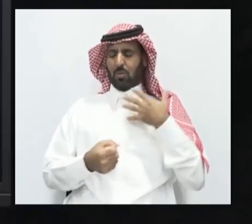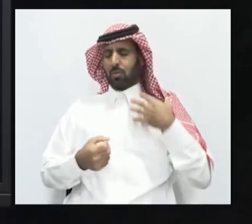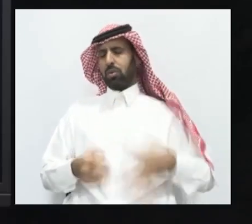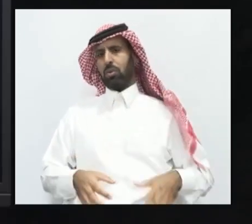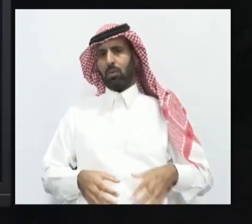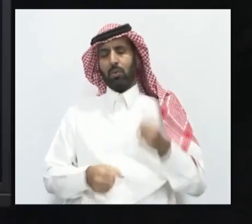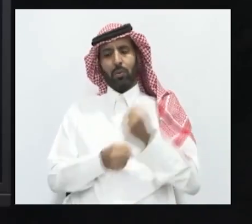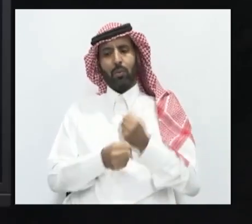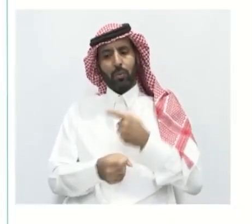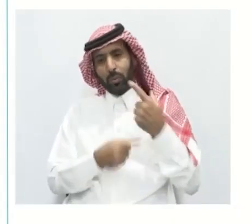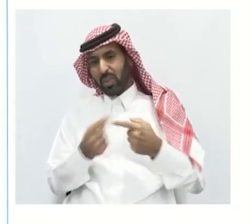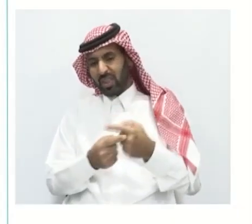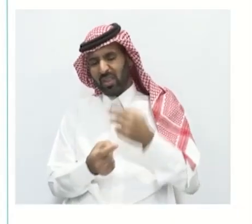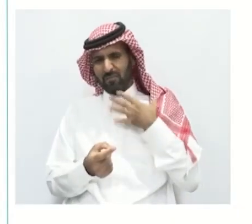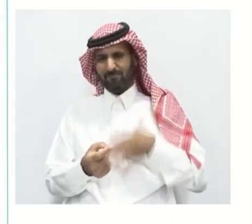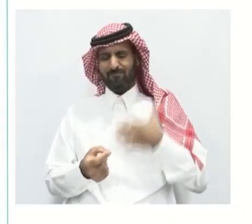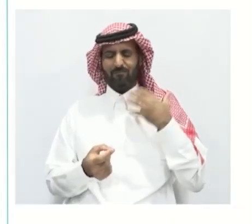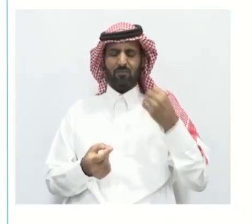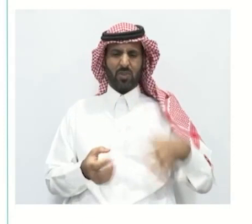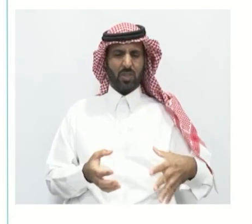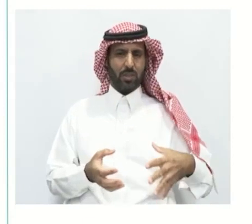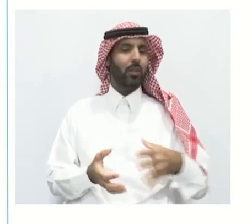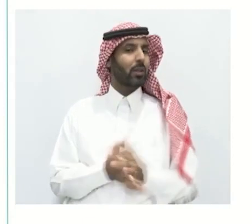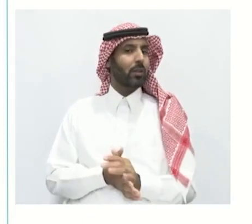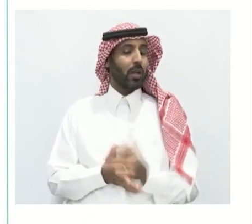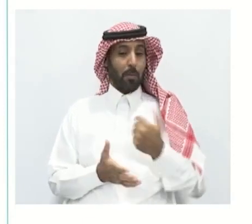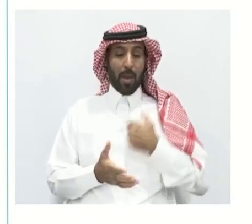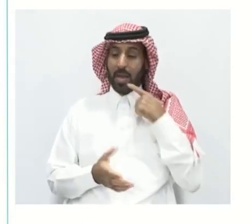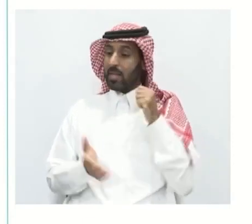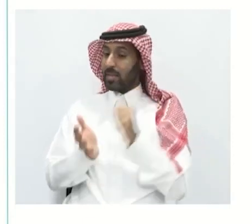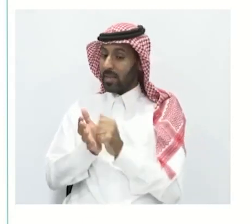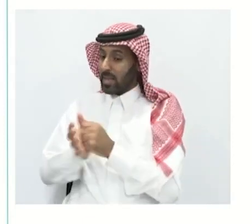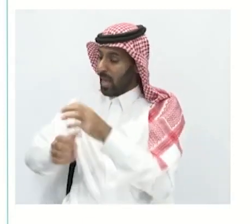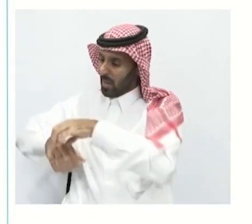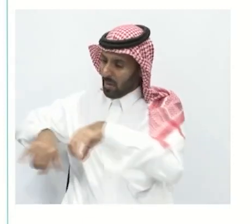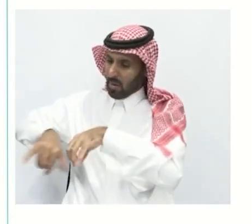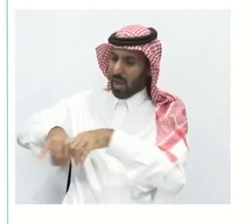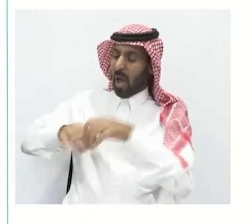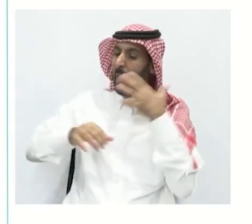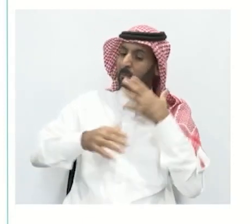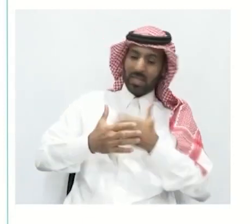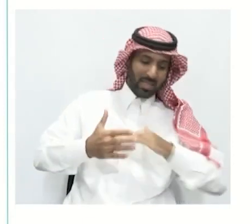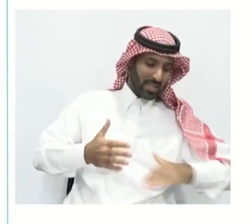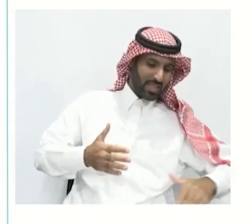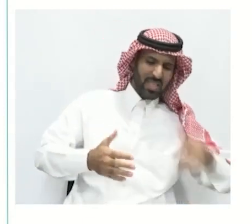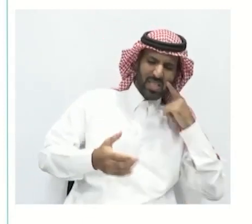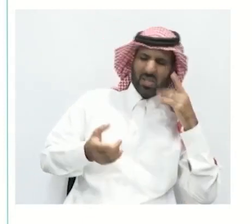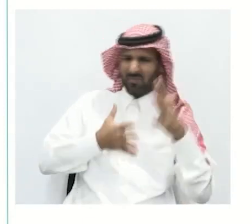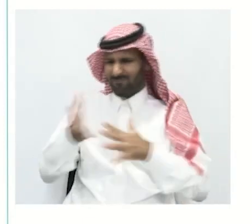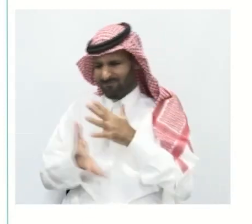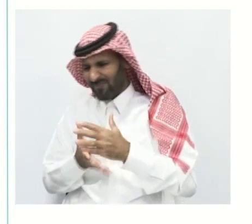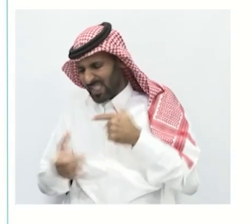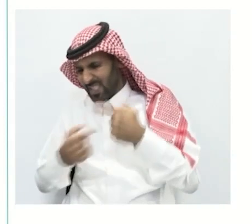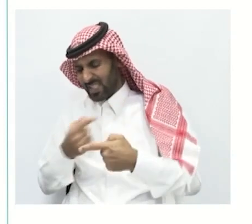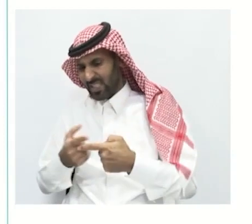You're always doing that. You feel annoyed from him. My neighbor's son was always getting into trouble